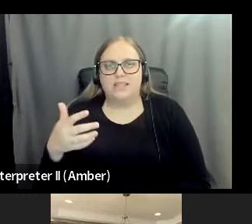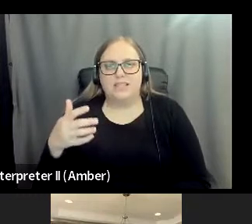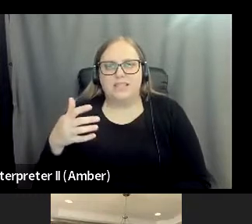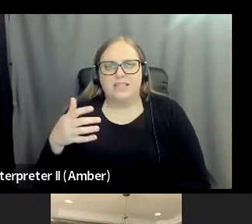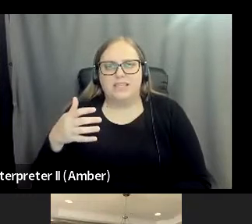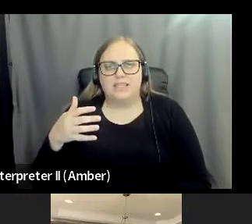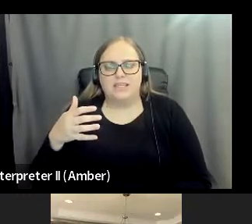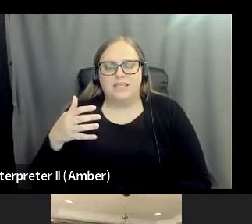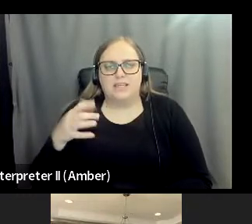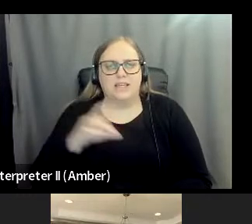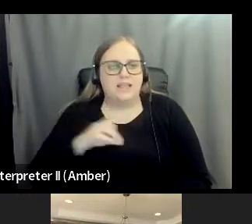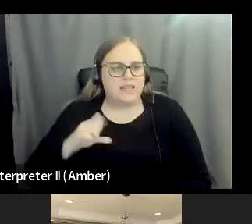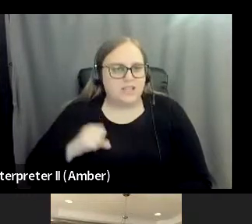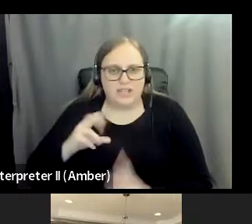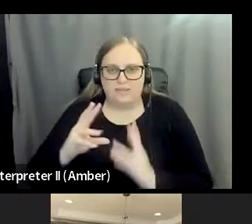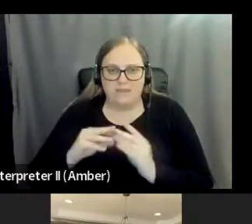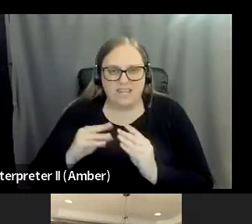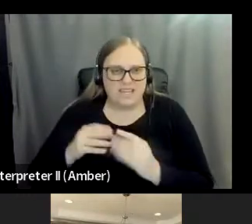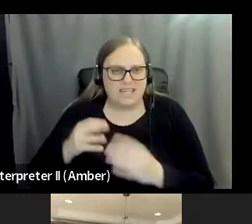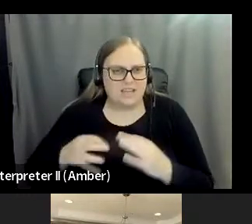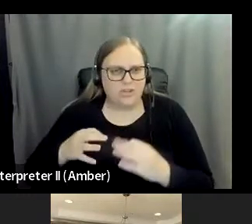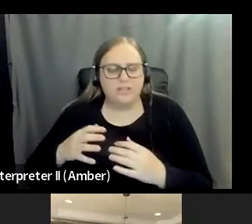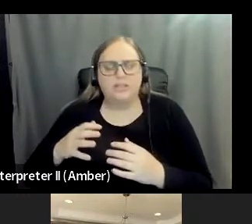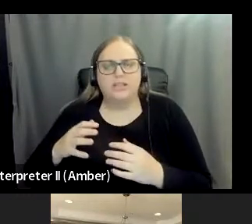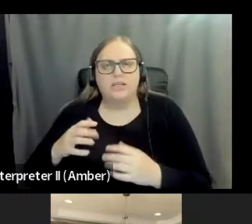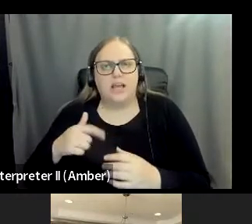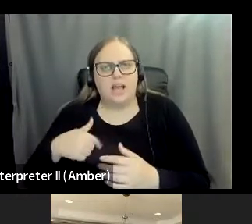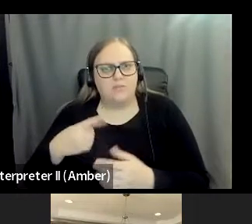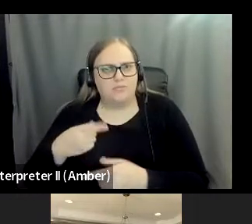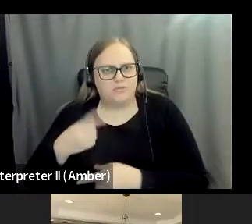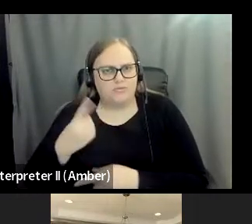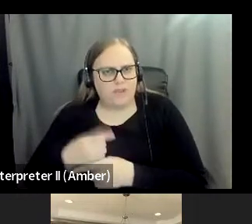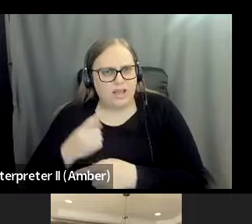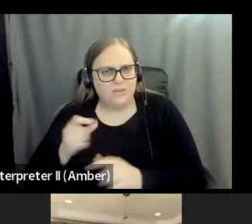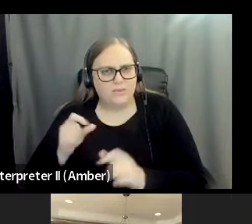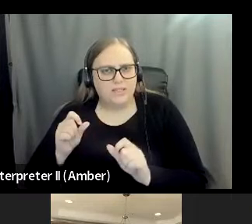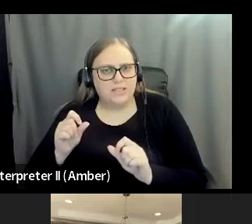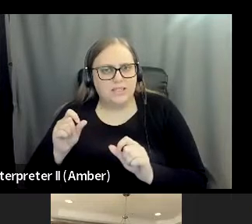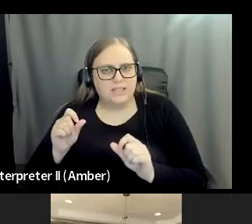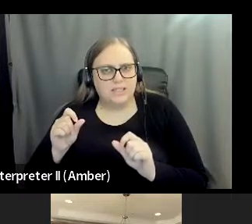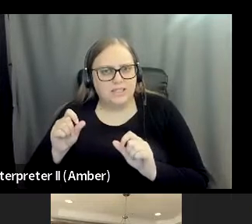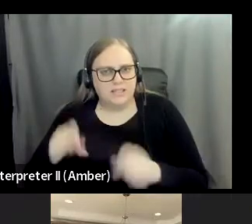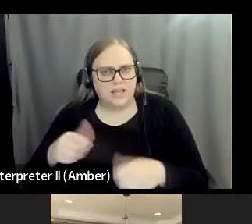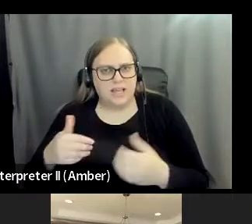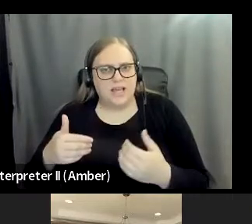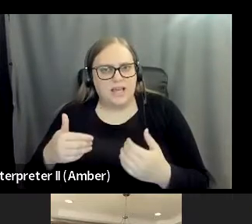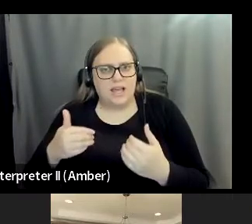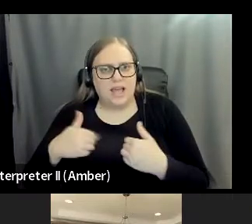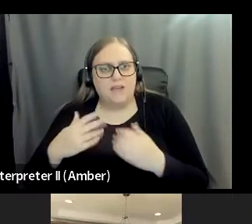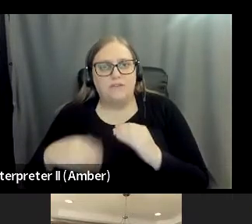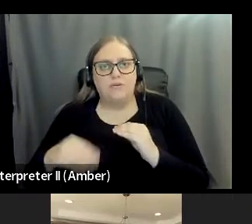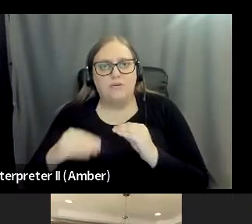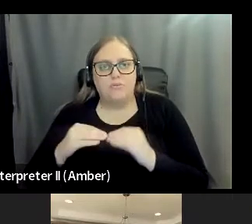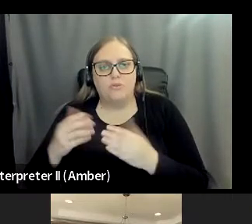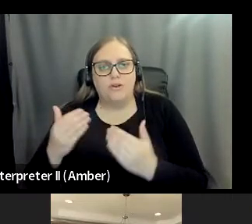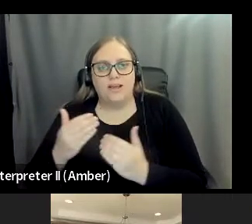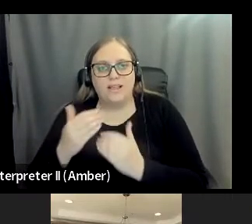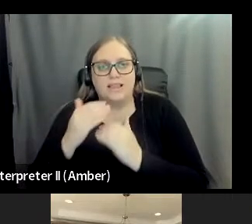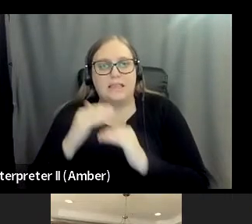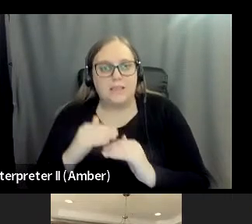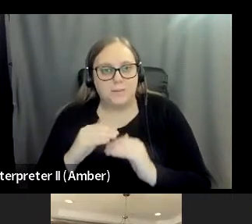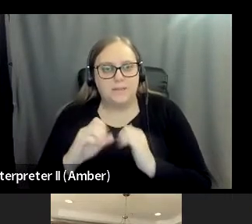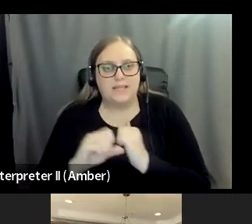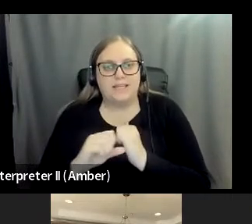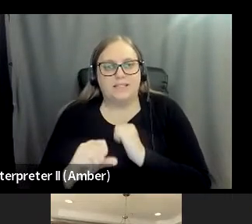or legislative meeting. Am I right that we could have the more limited extension of